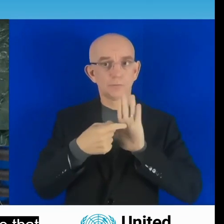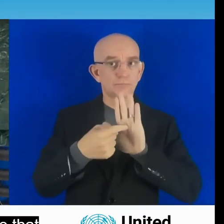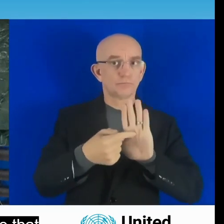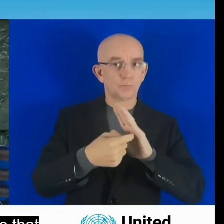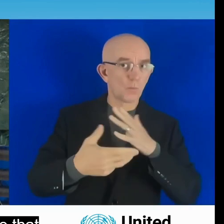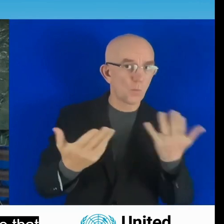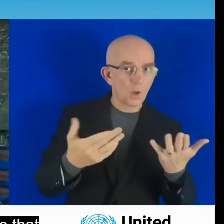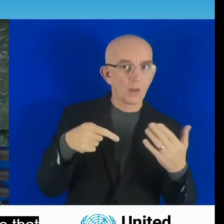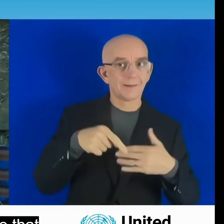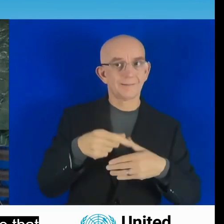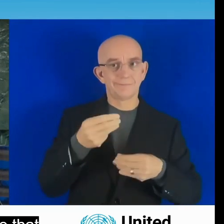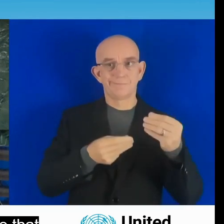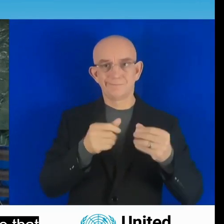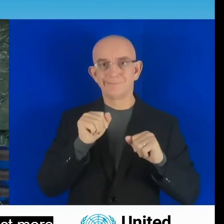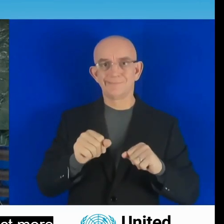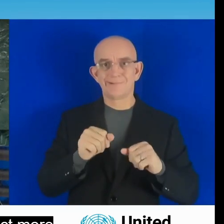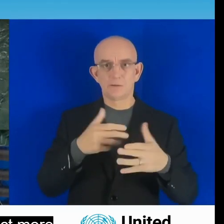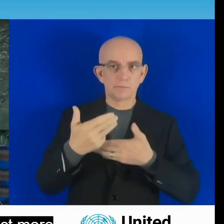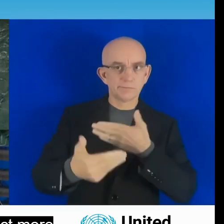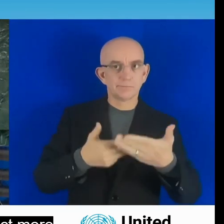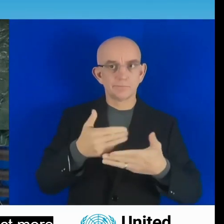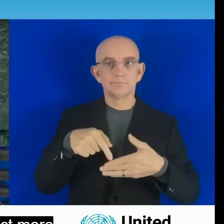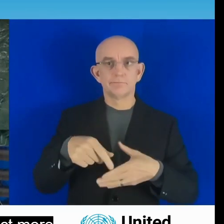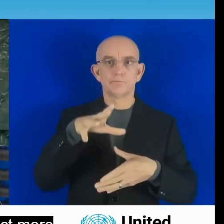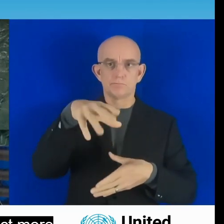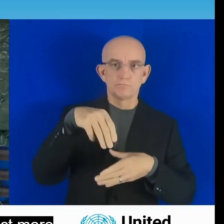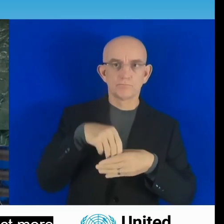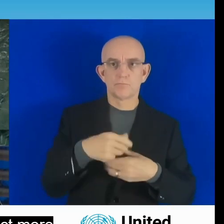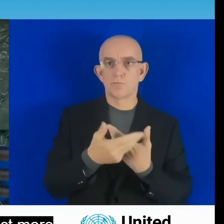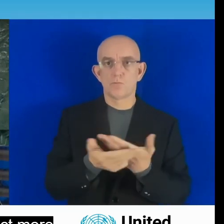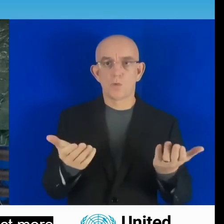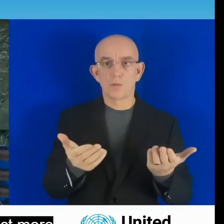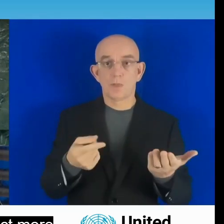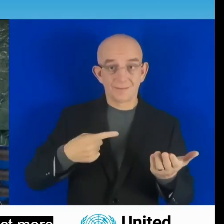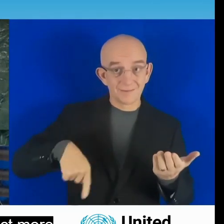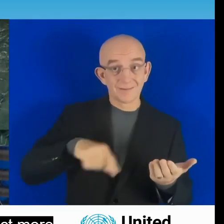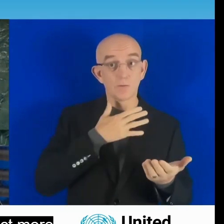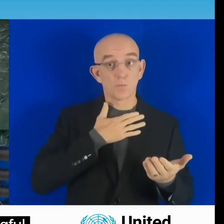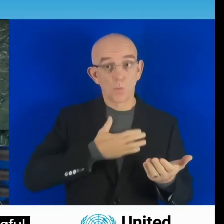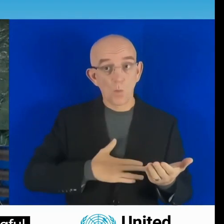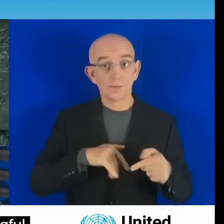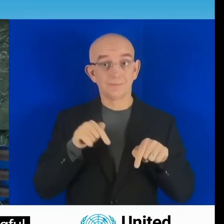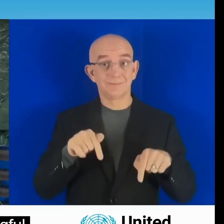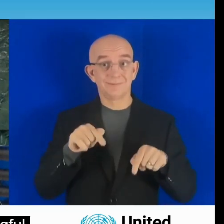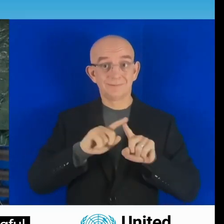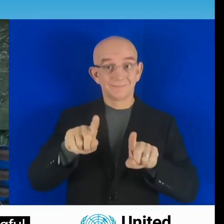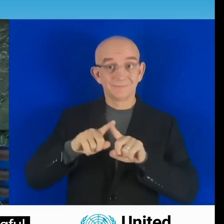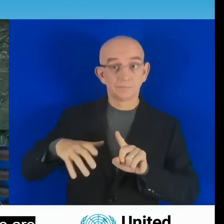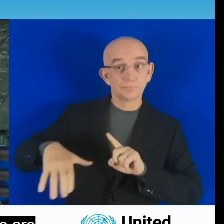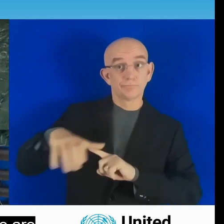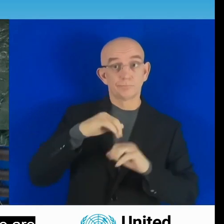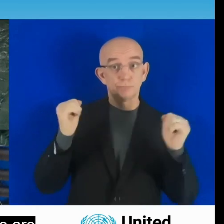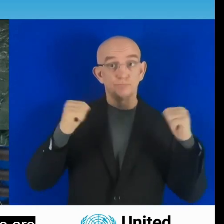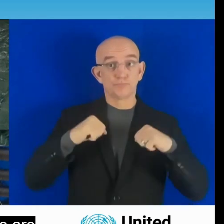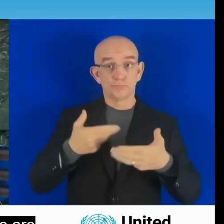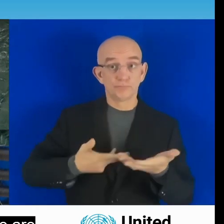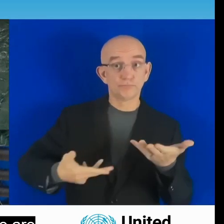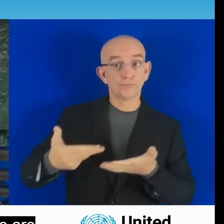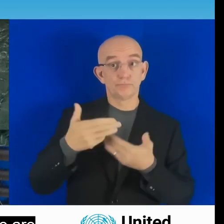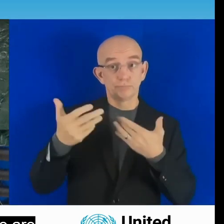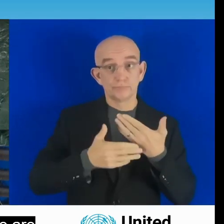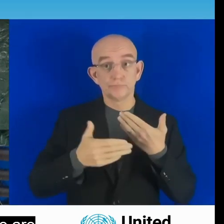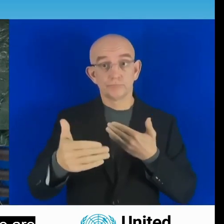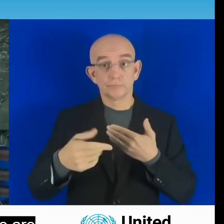if we are to seek multilateral solutions for a better tomorrow, we recognize that all 3 pillars of the United Nations should be